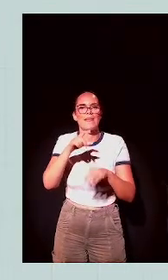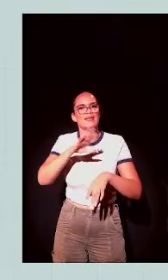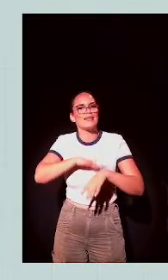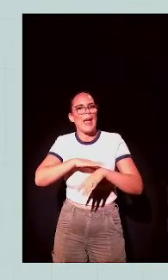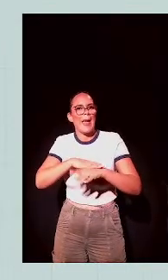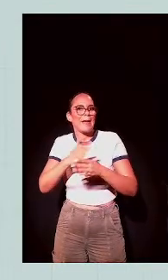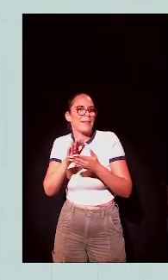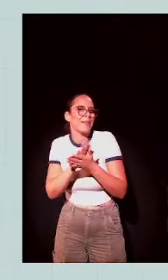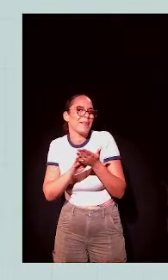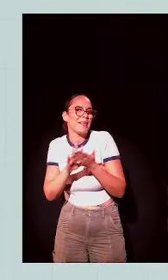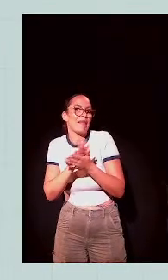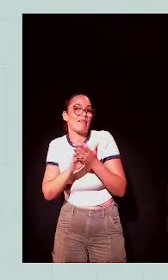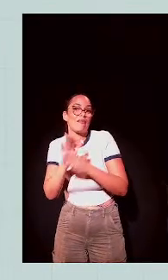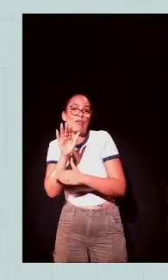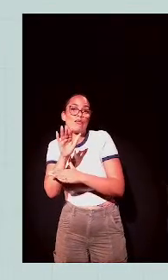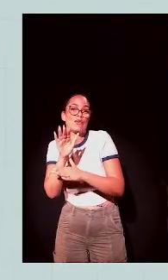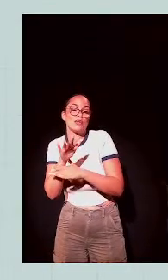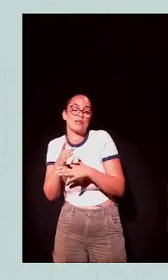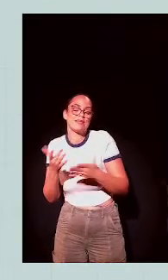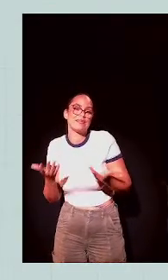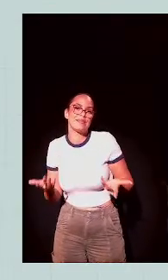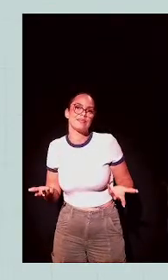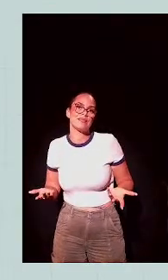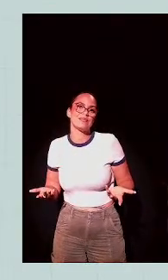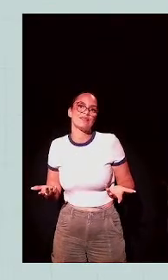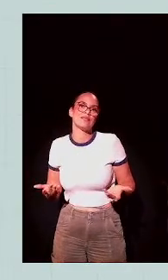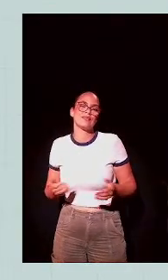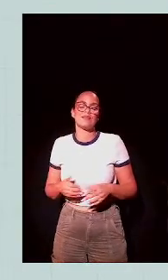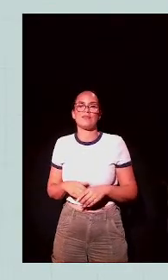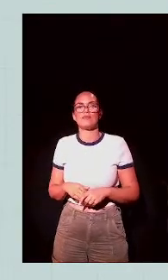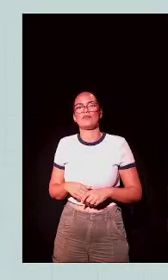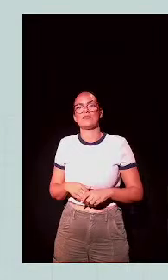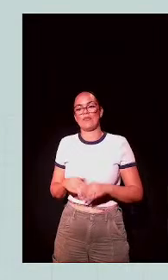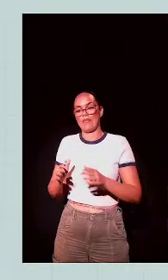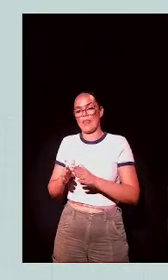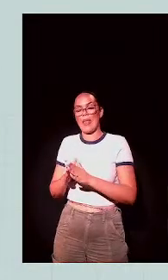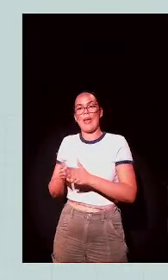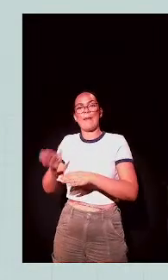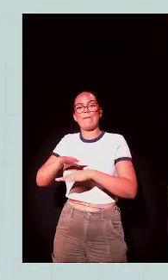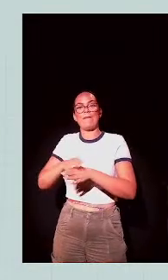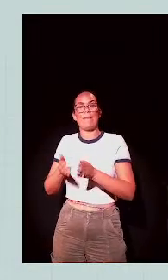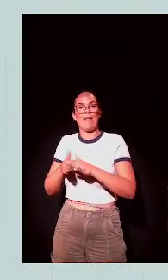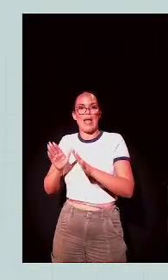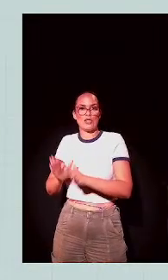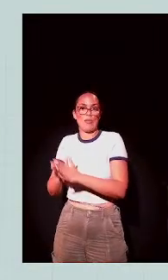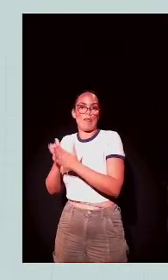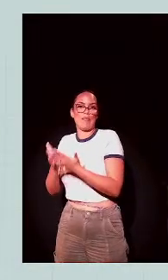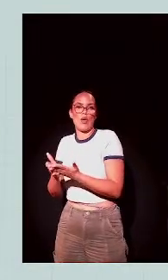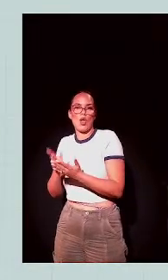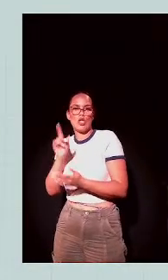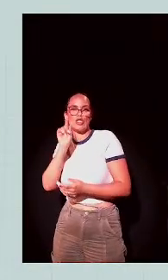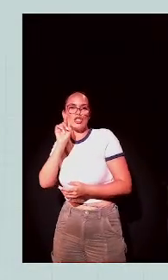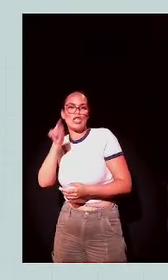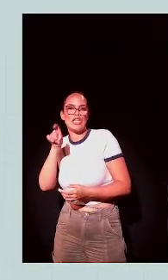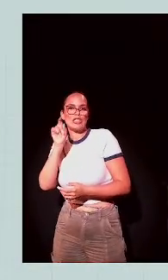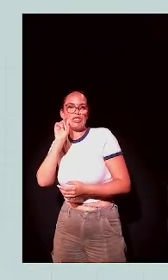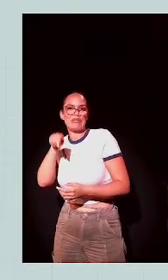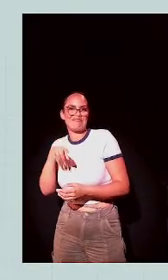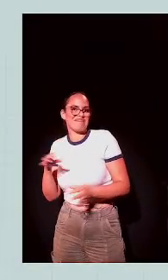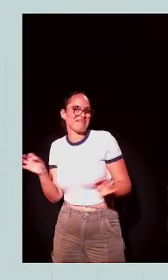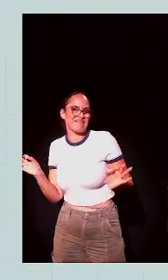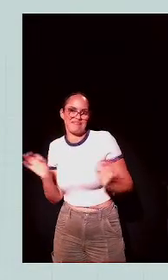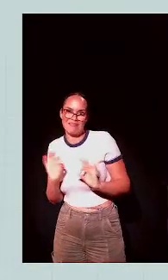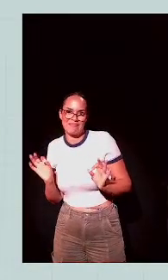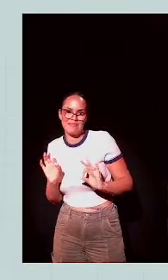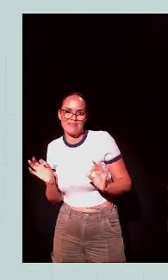out. There's no patch book that makes any kind of suggestions of things that you might want to